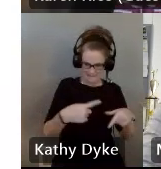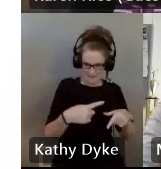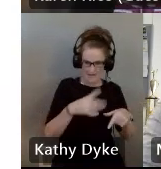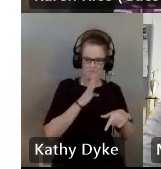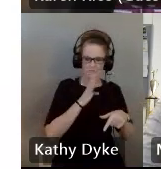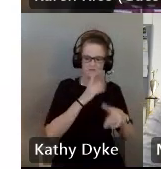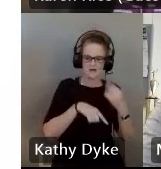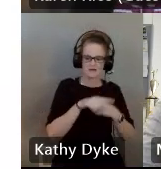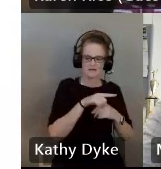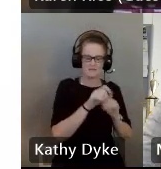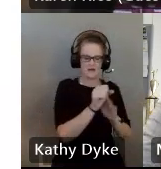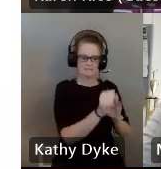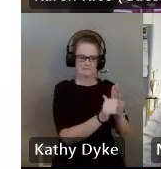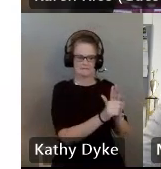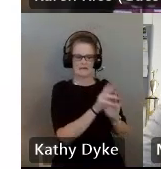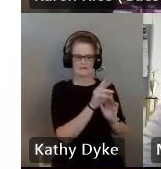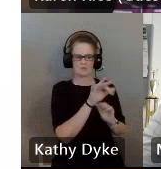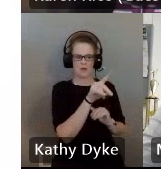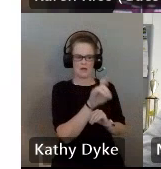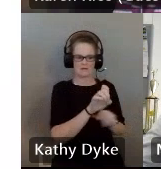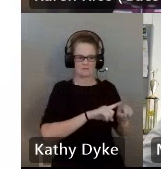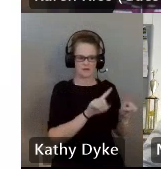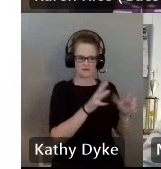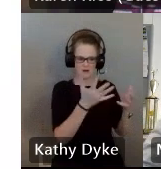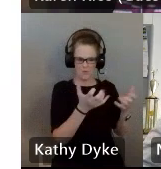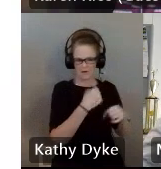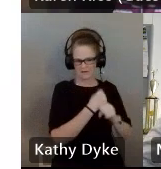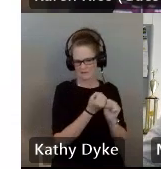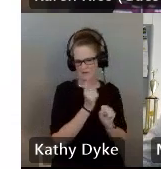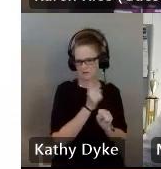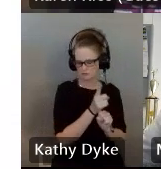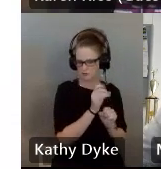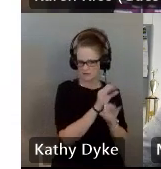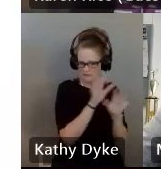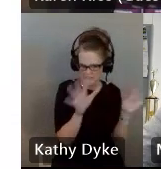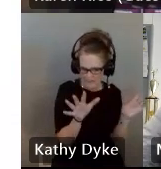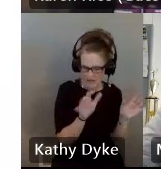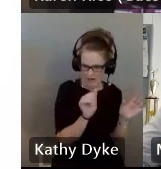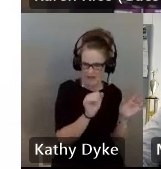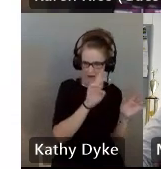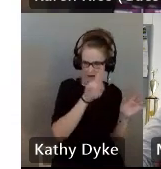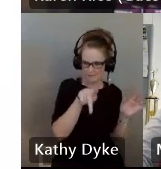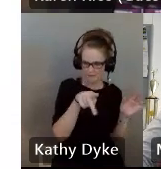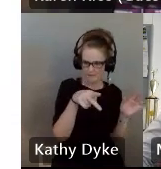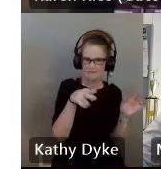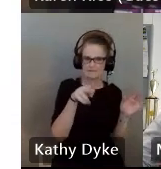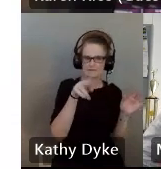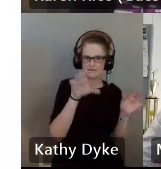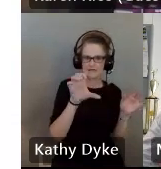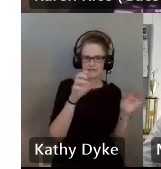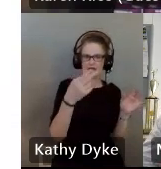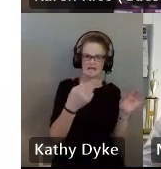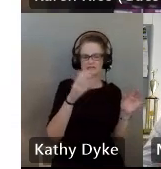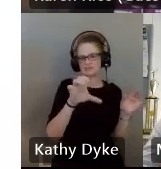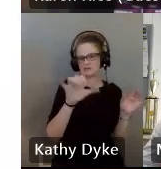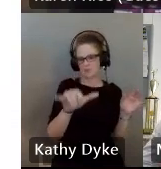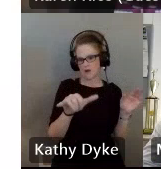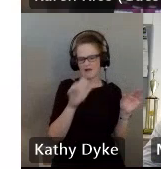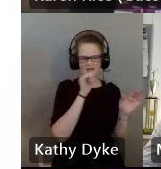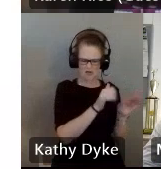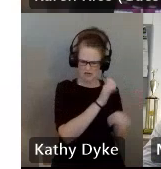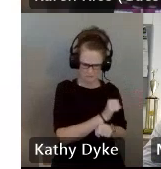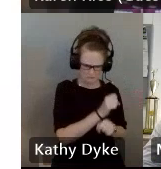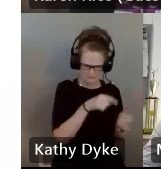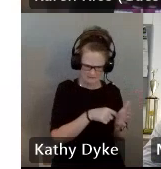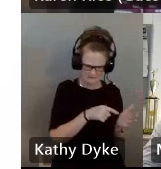on statewide. So I just wanted to clear that up because a lot of our ARP HCY people aren't as used to it